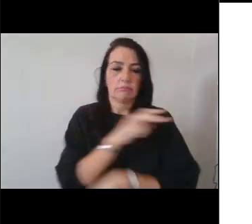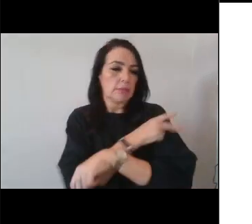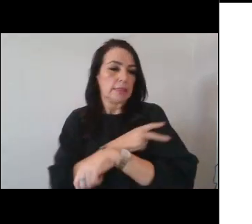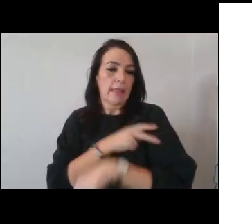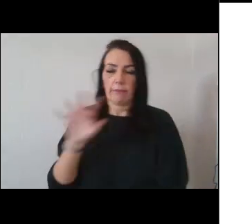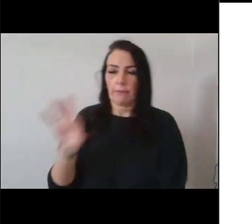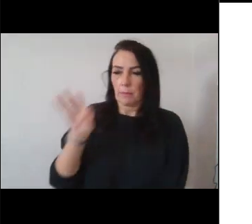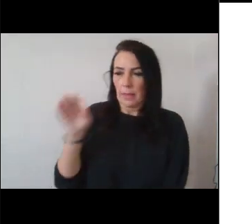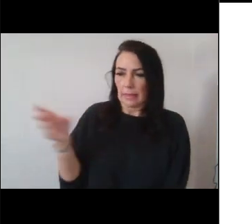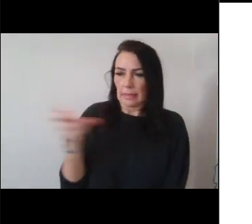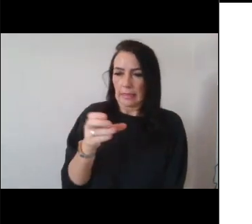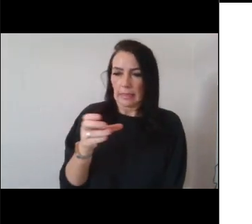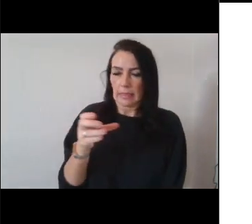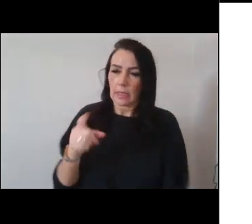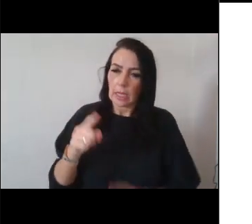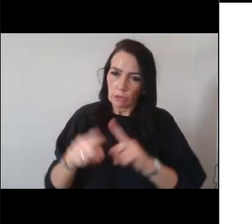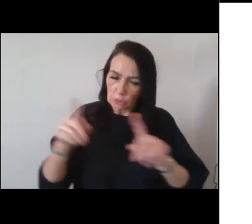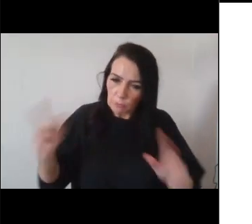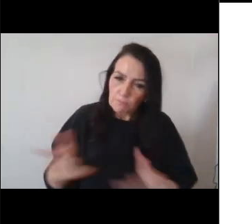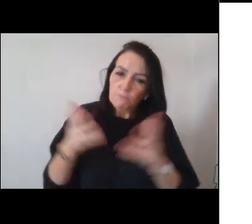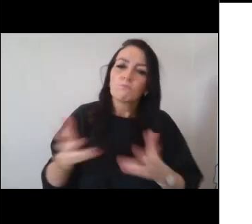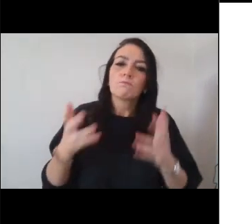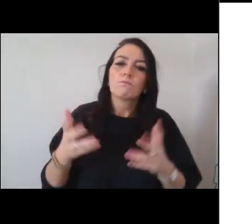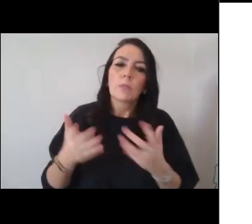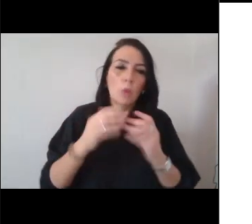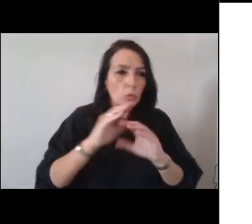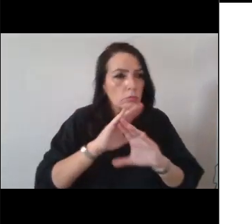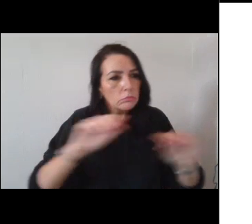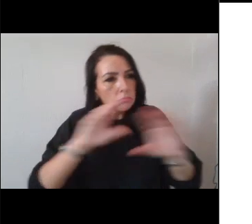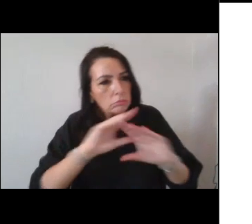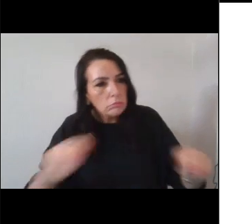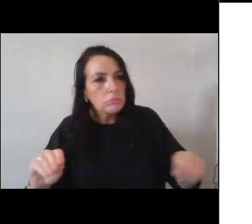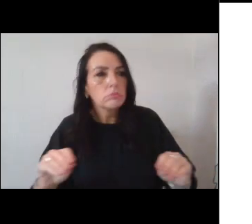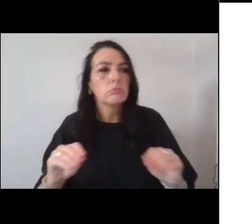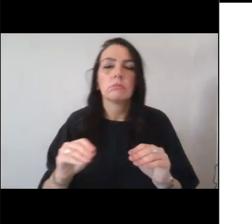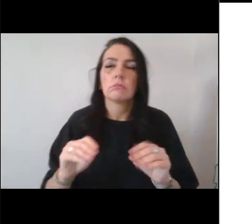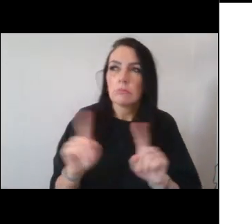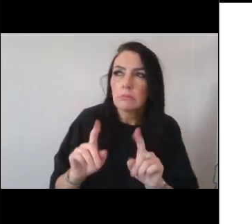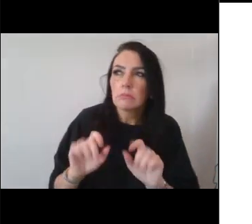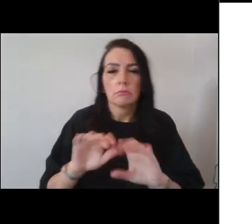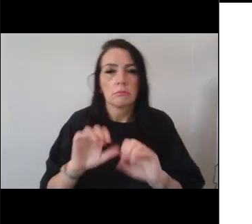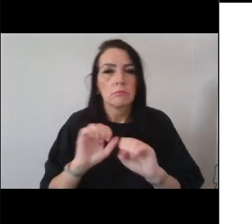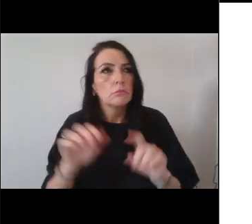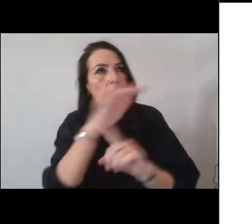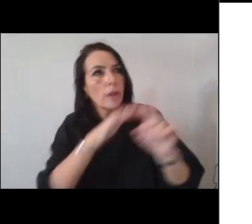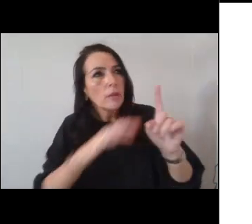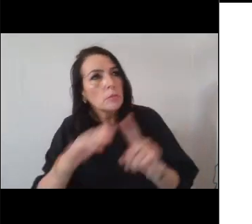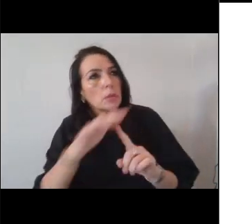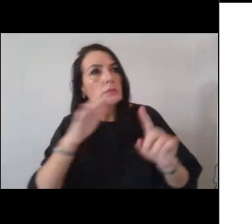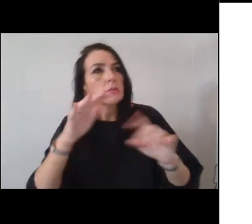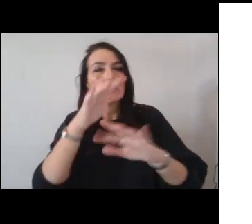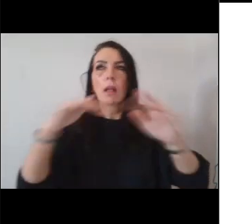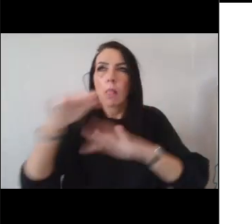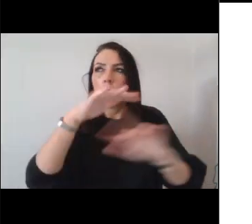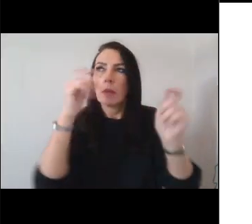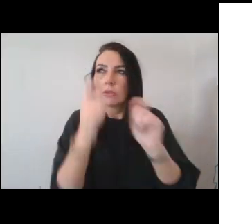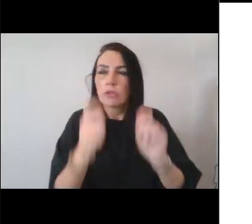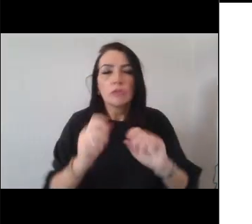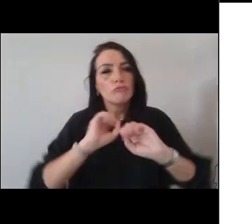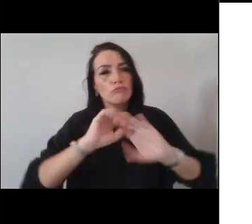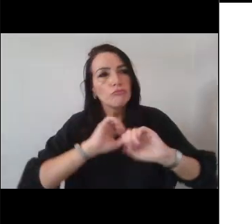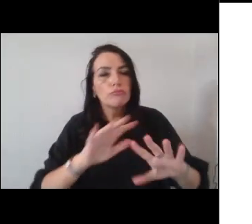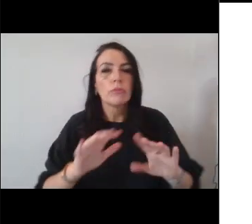organization that can help push the agenda with colleagues and are people that other staff can actually ask or provide ideas to. So they have some ownership,